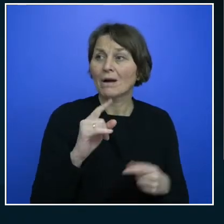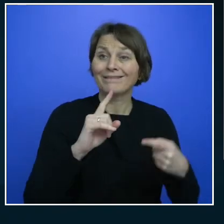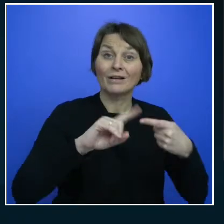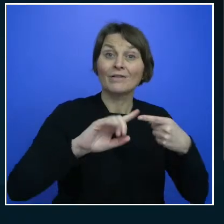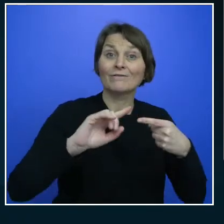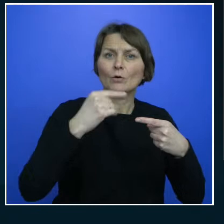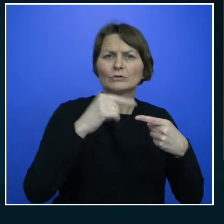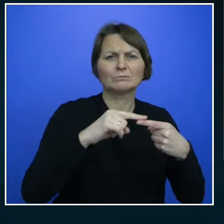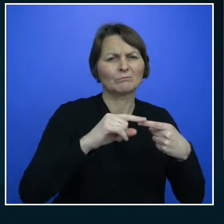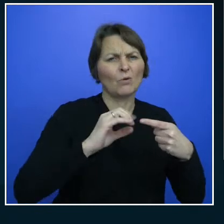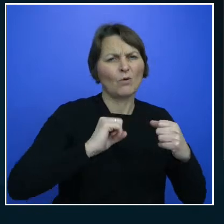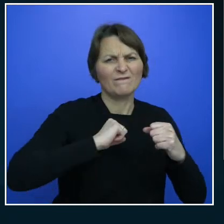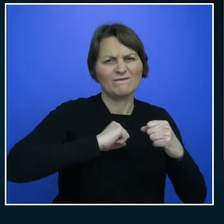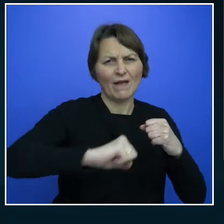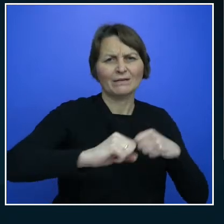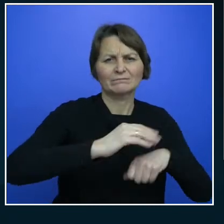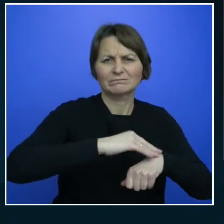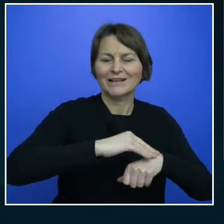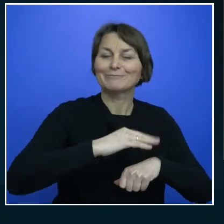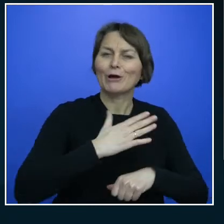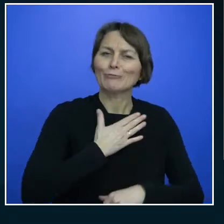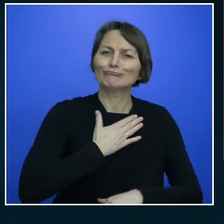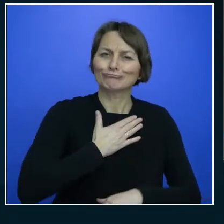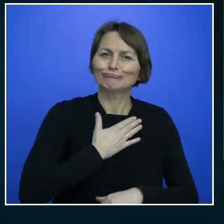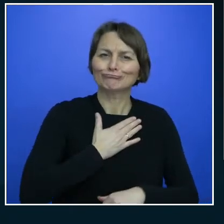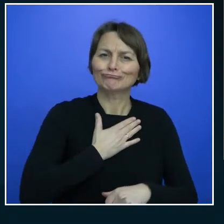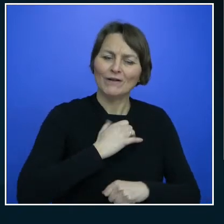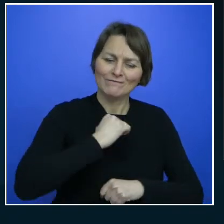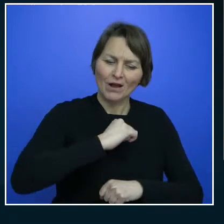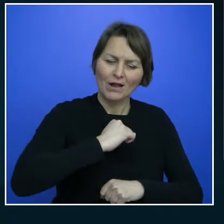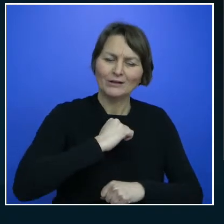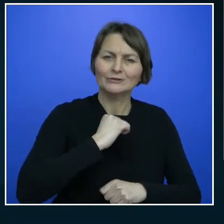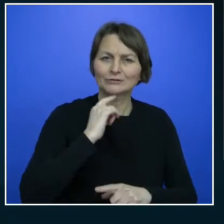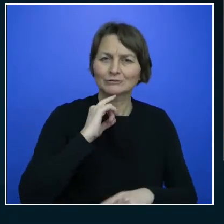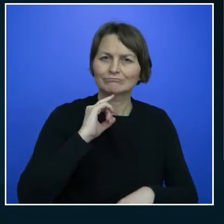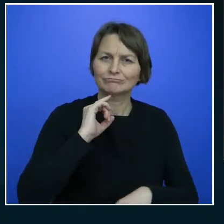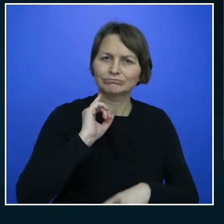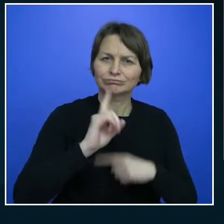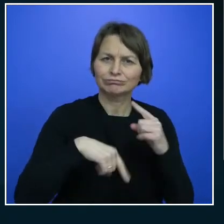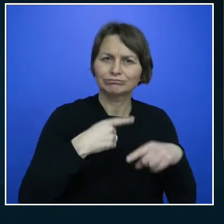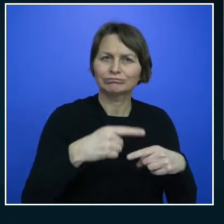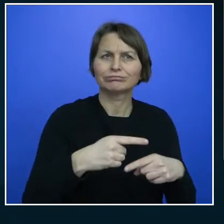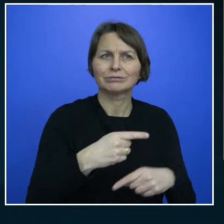it. I like it to do it through the command line.